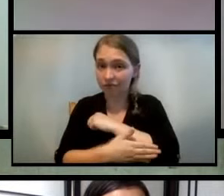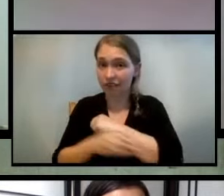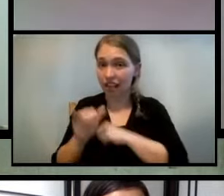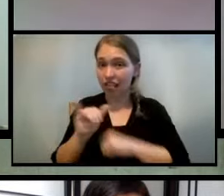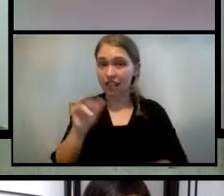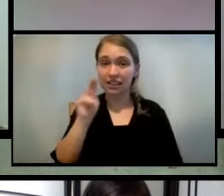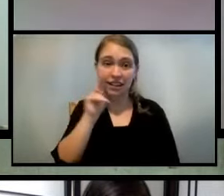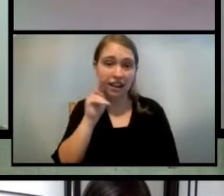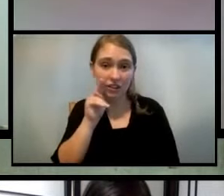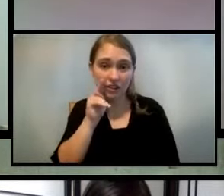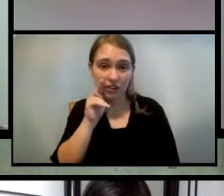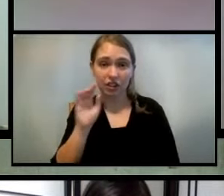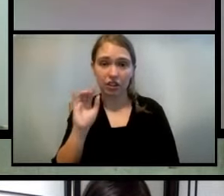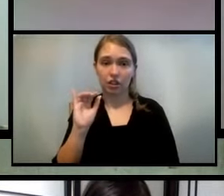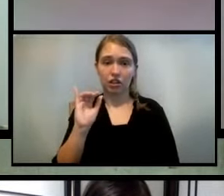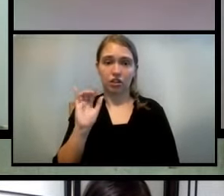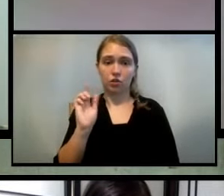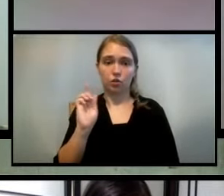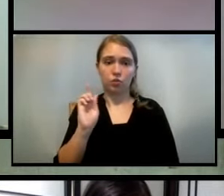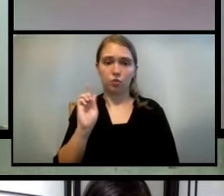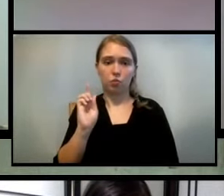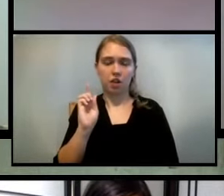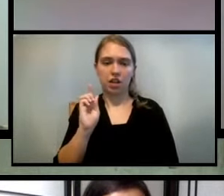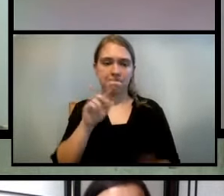is so deeply entrenched,